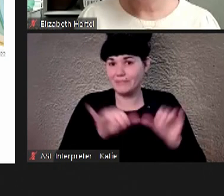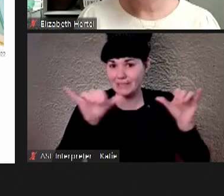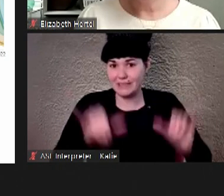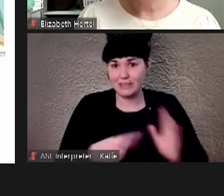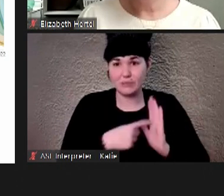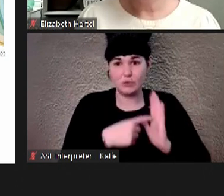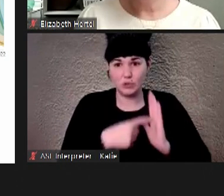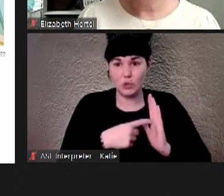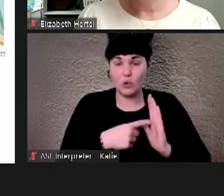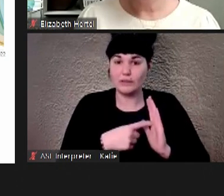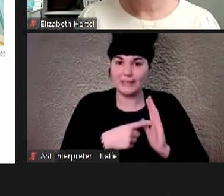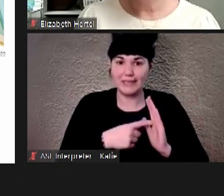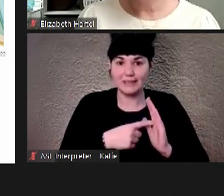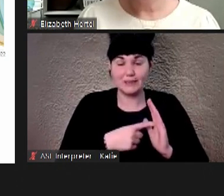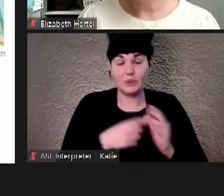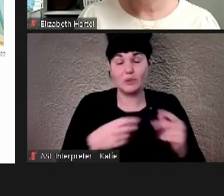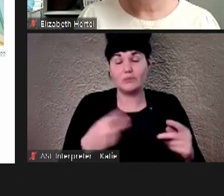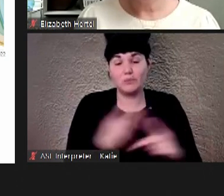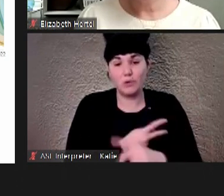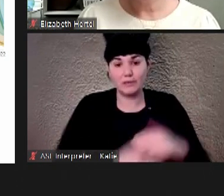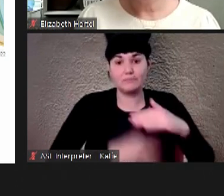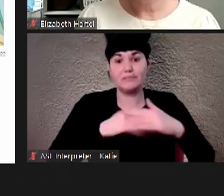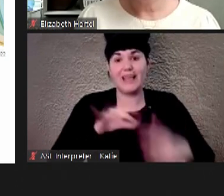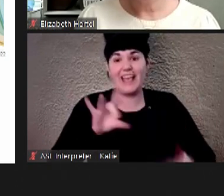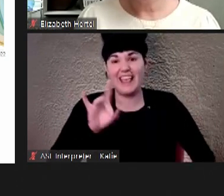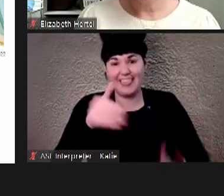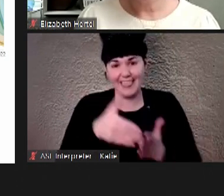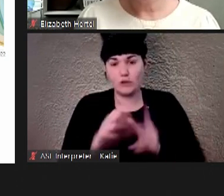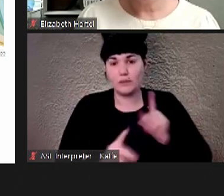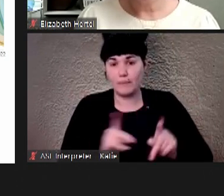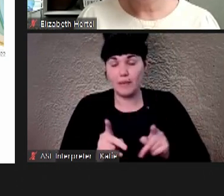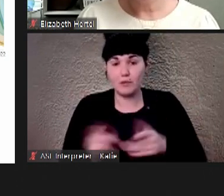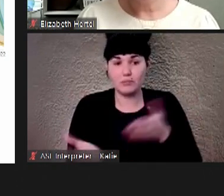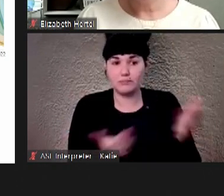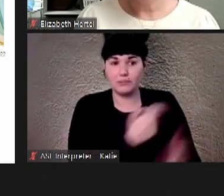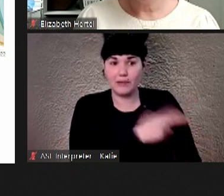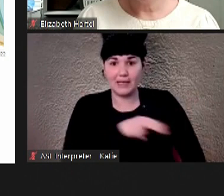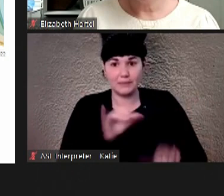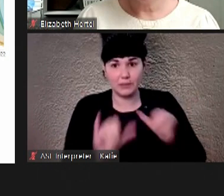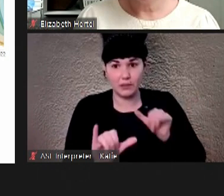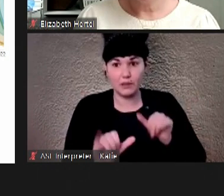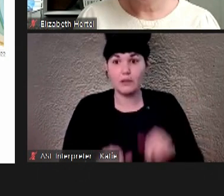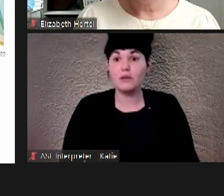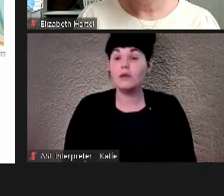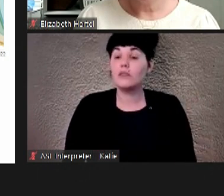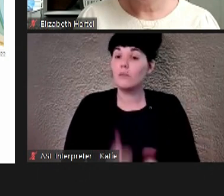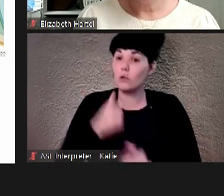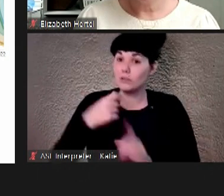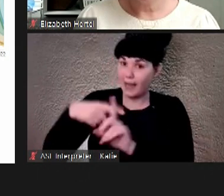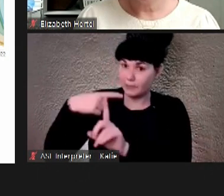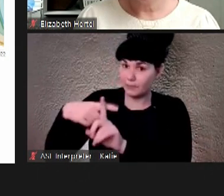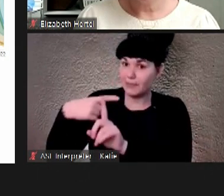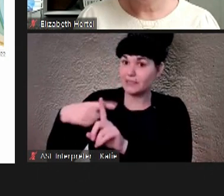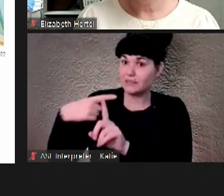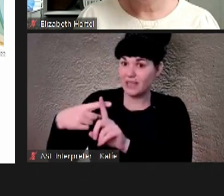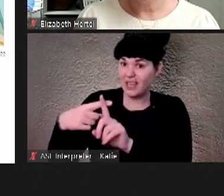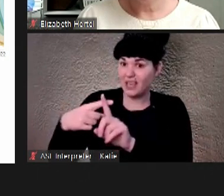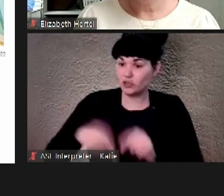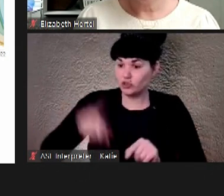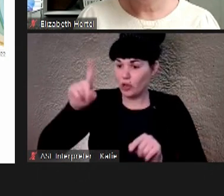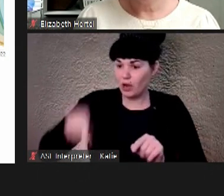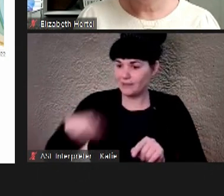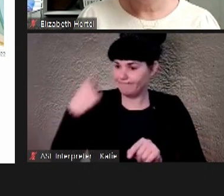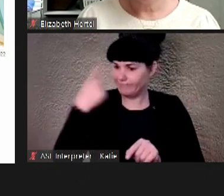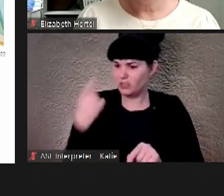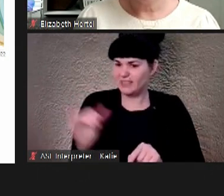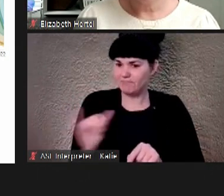8,000 hospitalizations. Our most optimistic curve looks similar to where we are now without